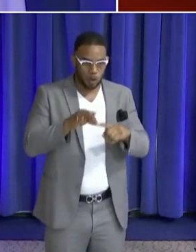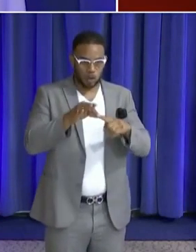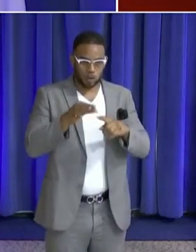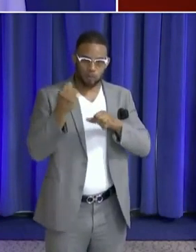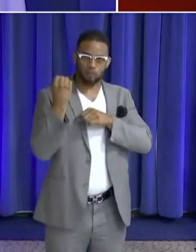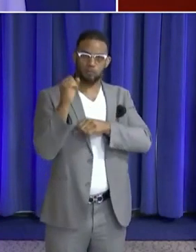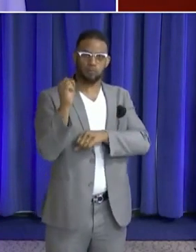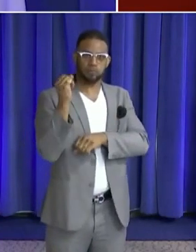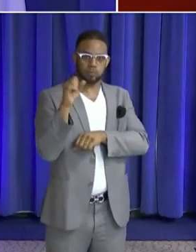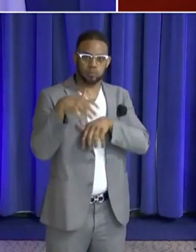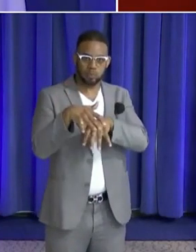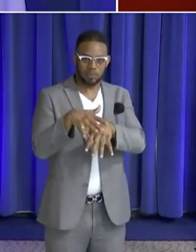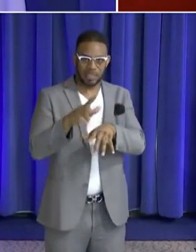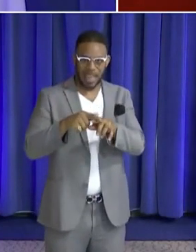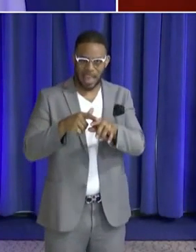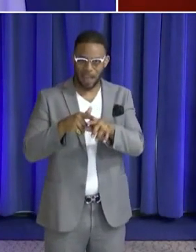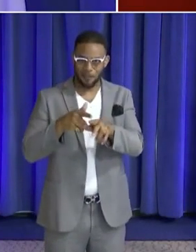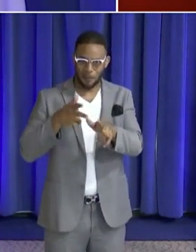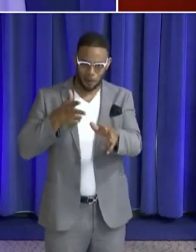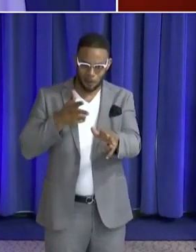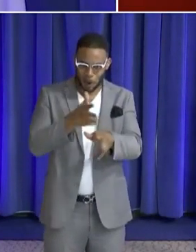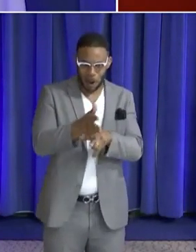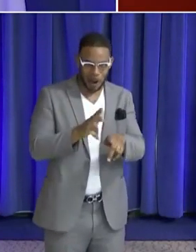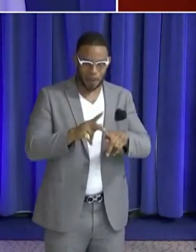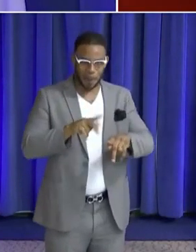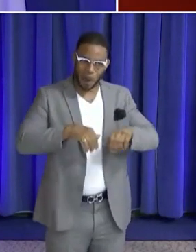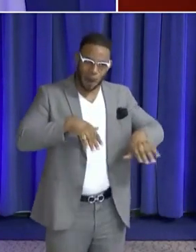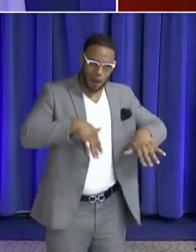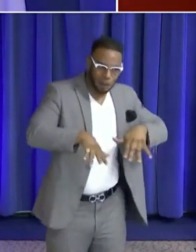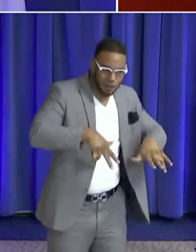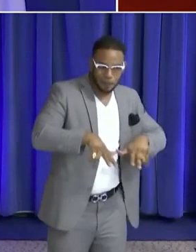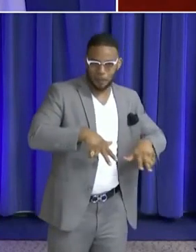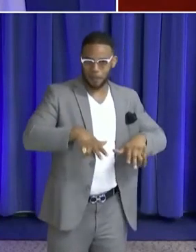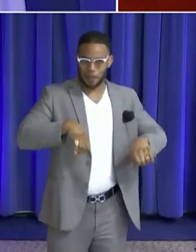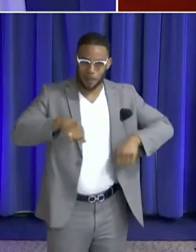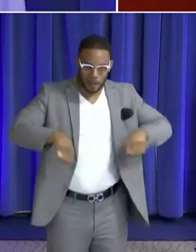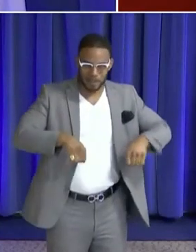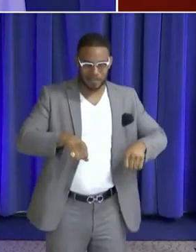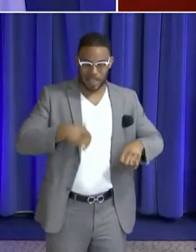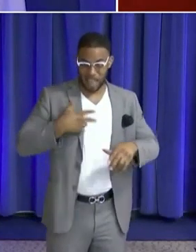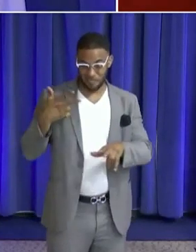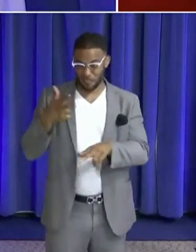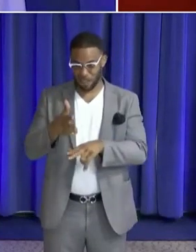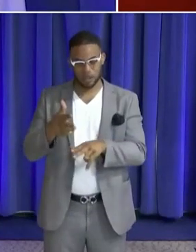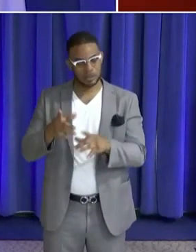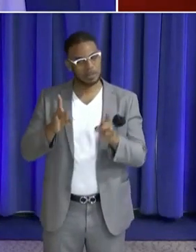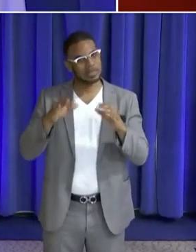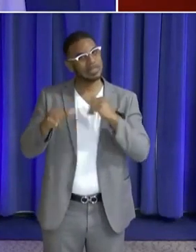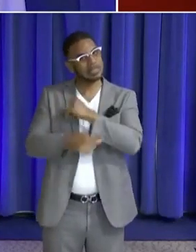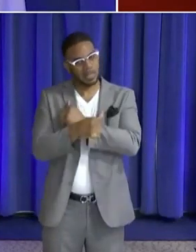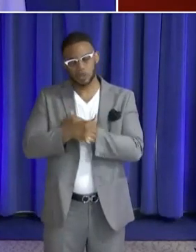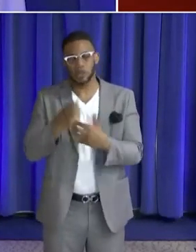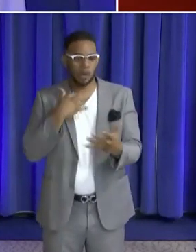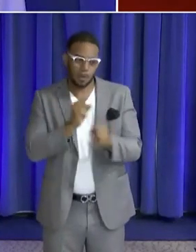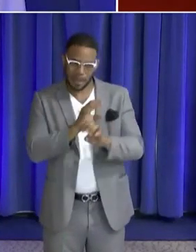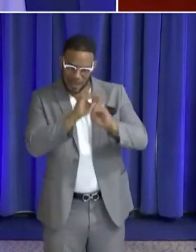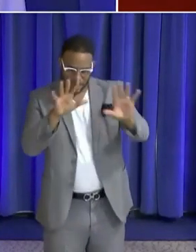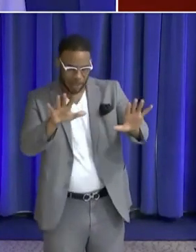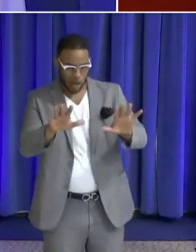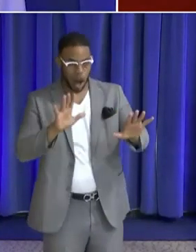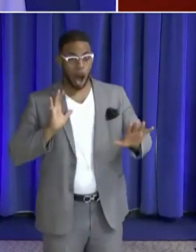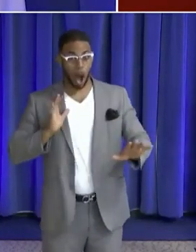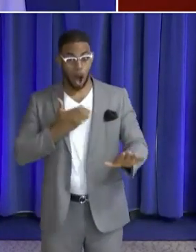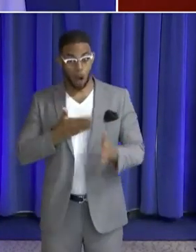exclusively moving on bicycles and on foot. To have vehicles in that situation is extremely dangerous. So I just want to make it clear that